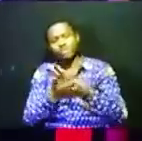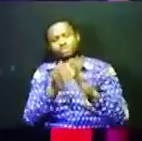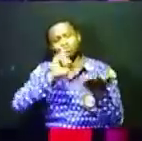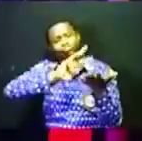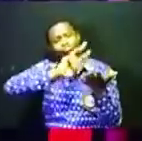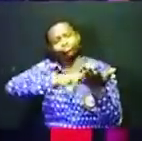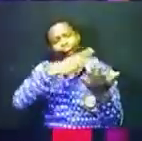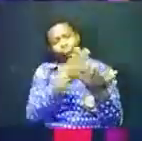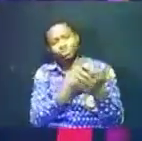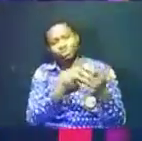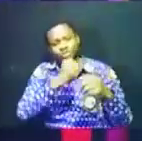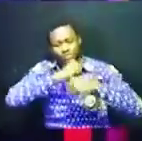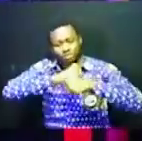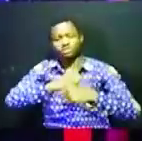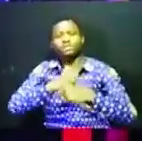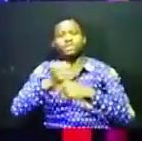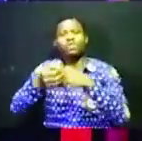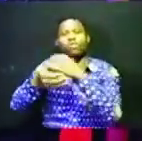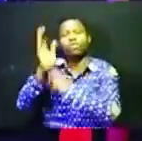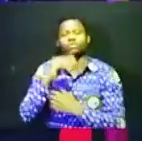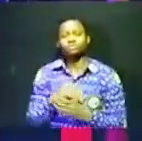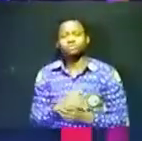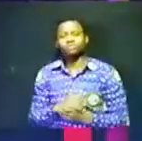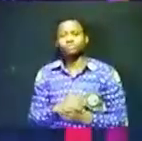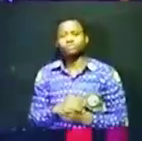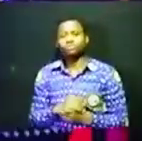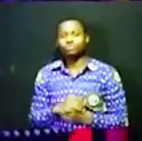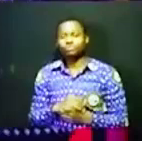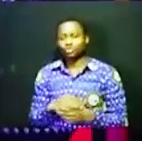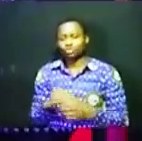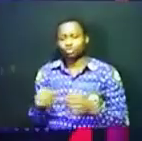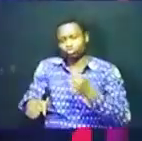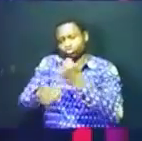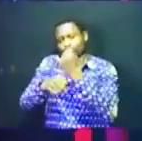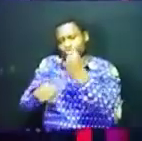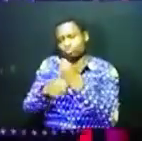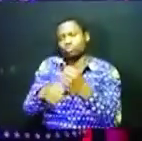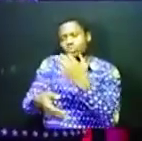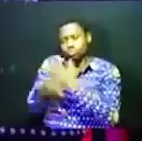his defense that God is not a liar.